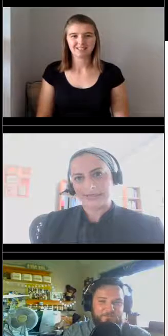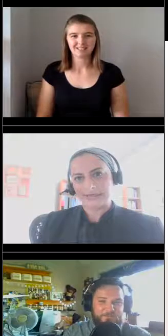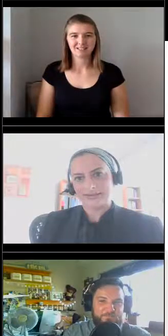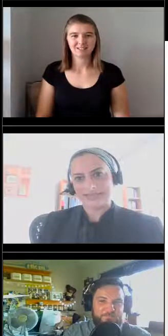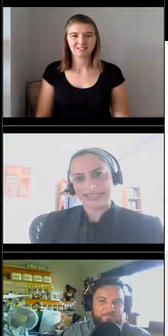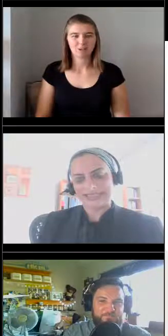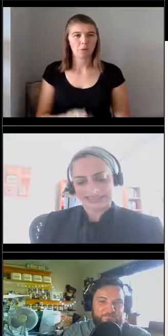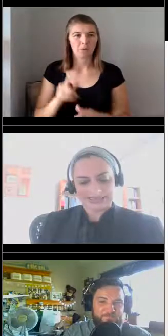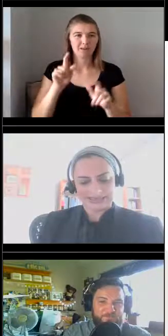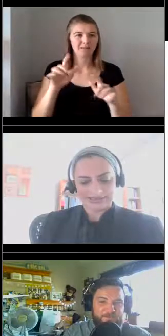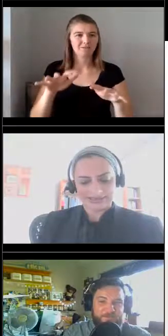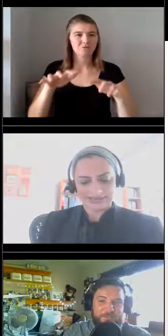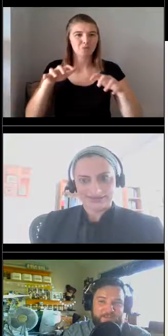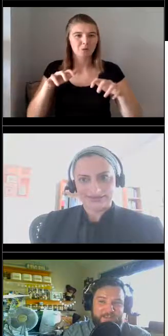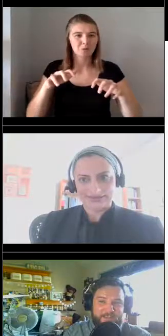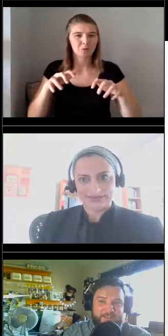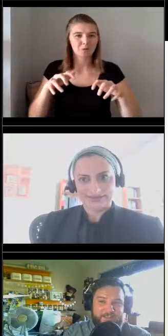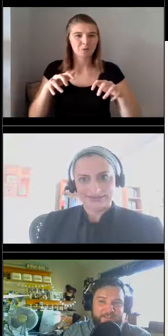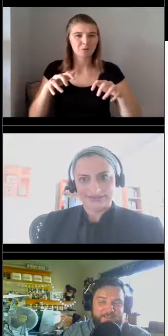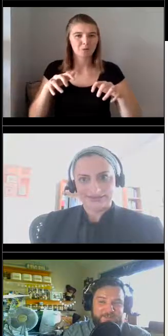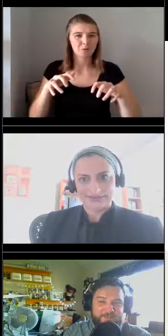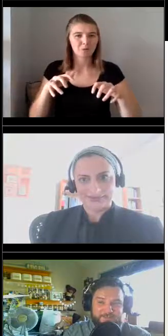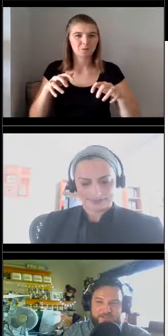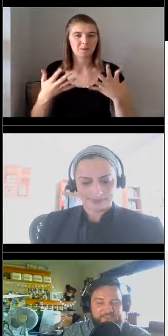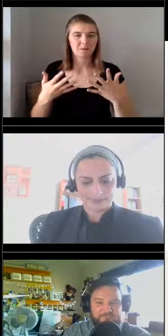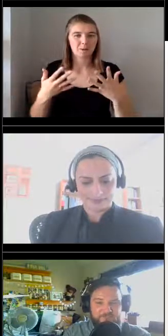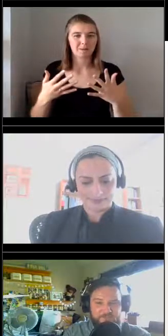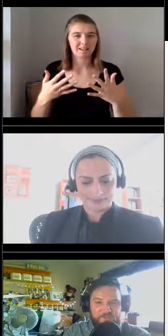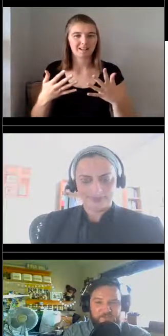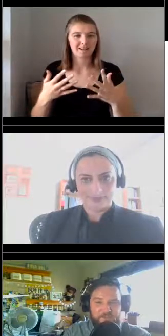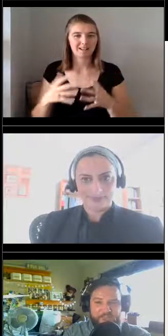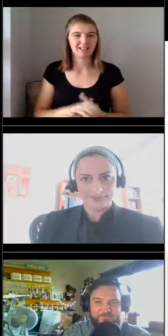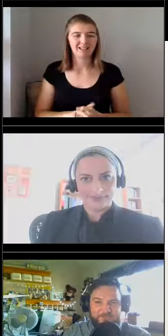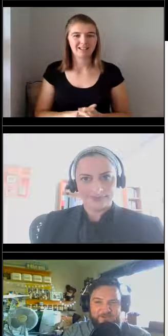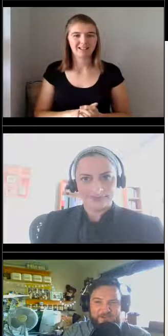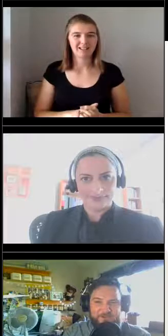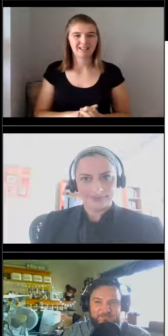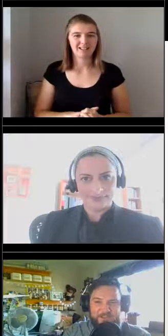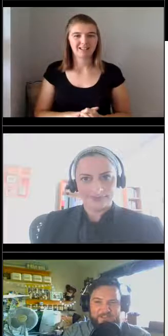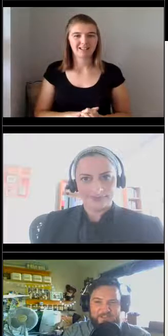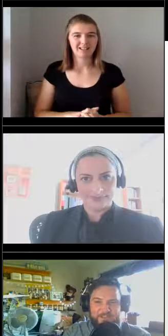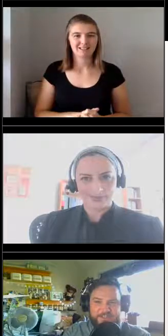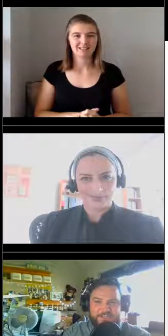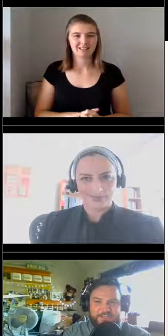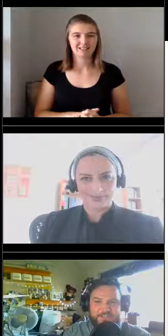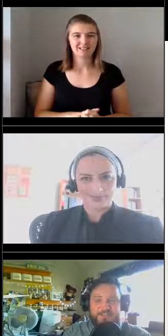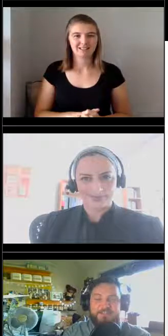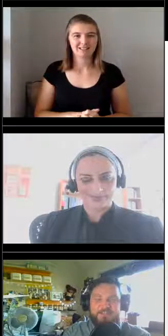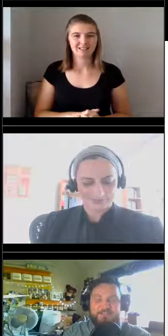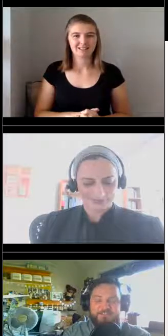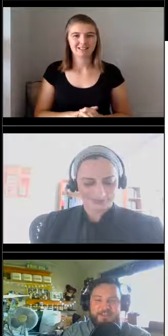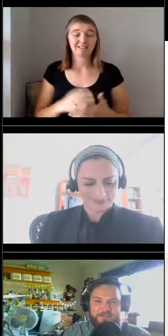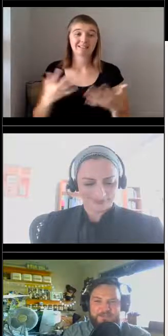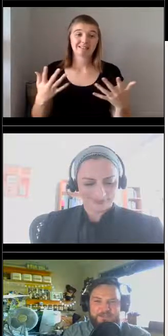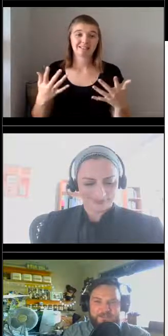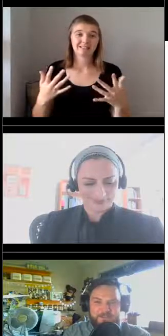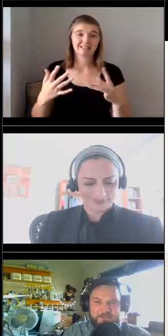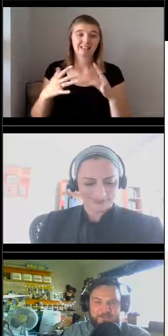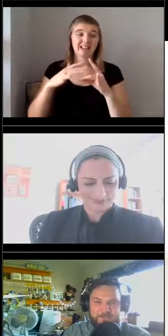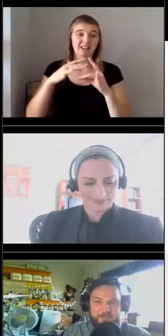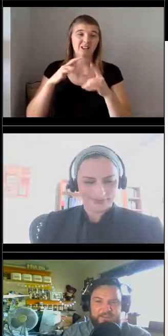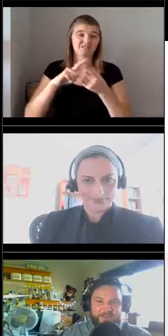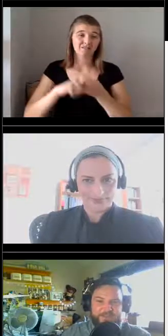Boon has frozen for me, which may be a connection issue, which is not all that of a surprise. We're relying on the internet and she is literally on the other